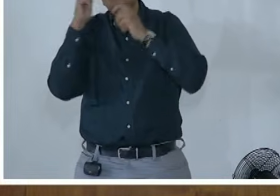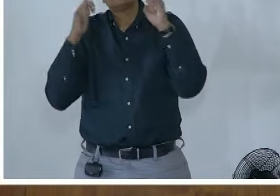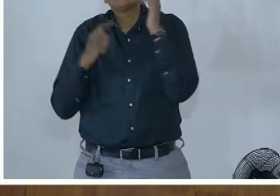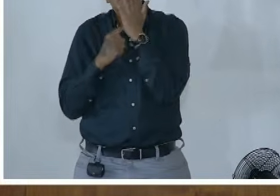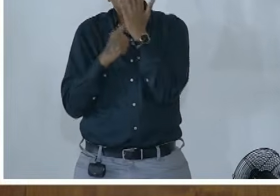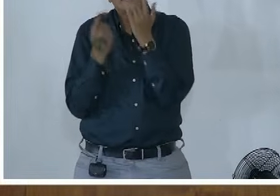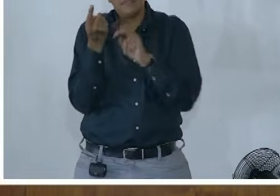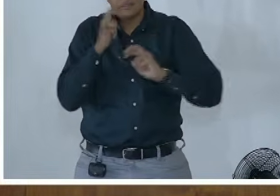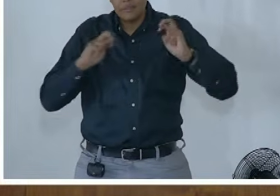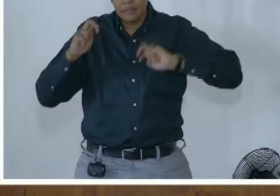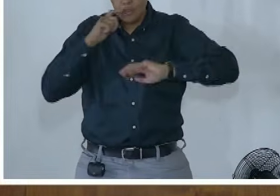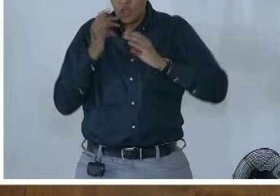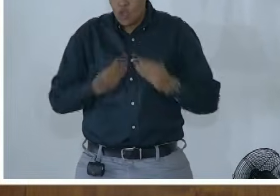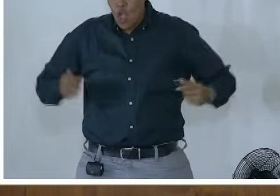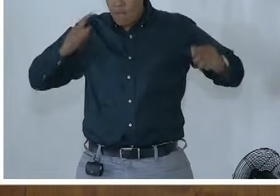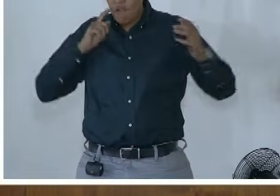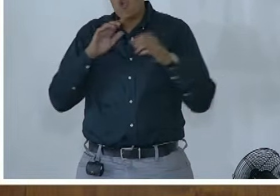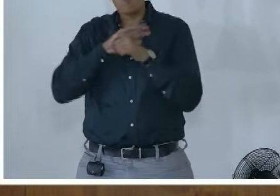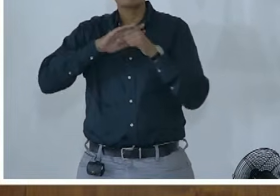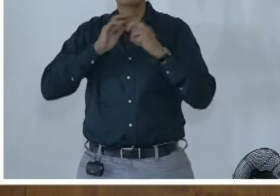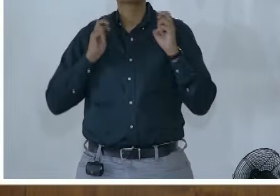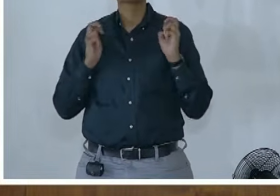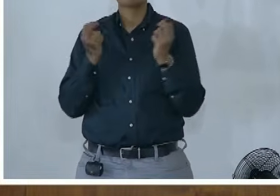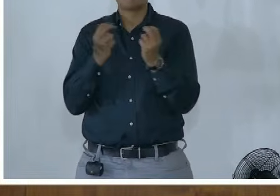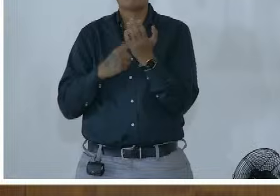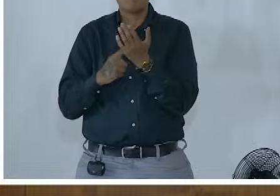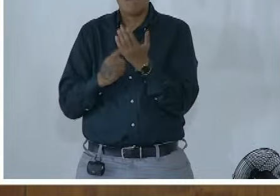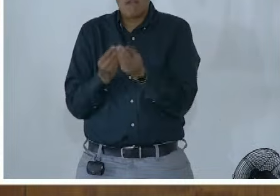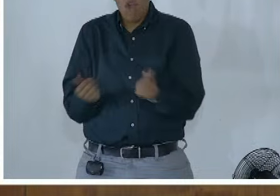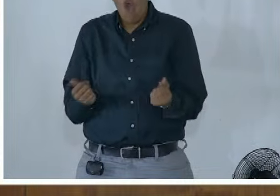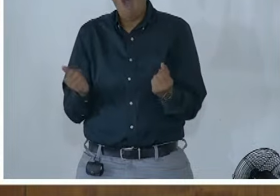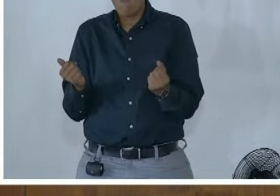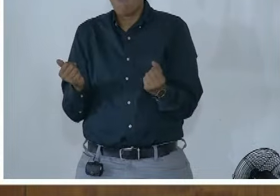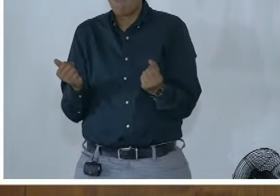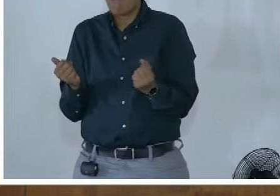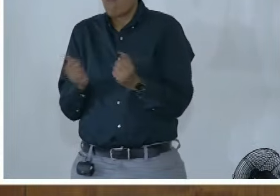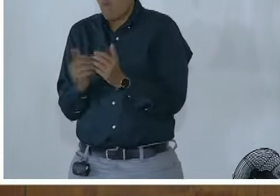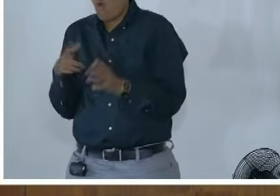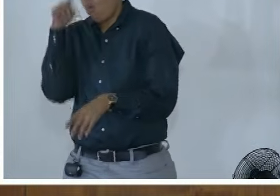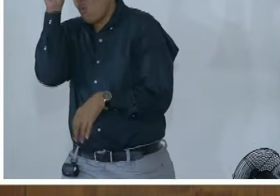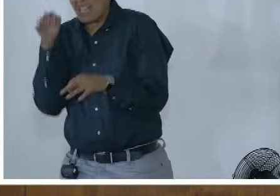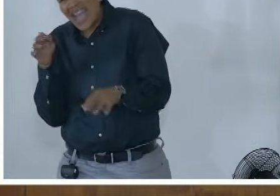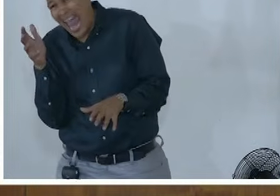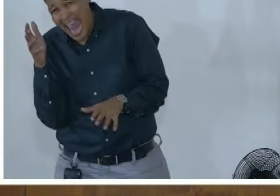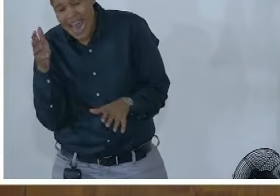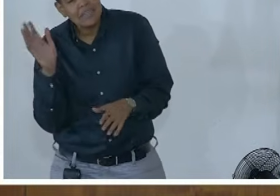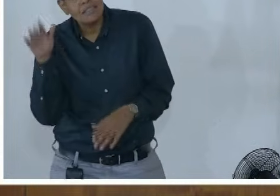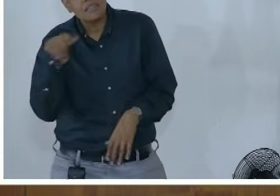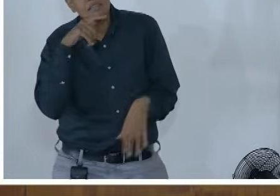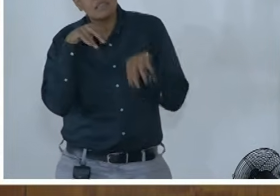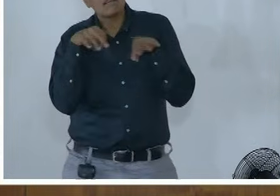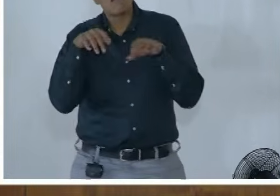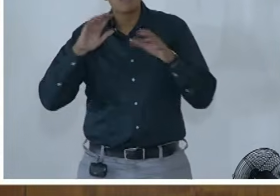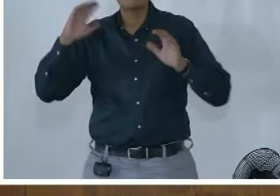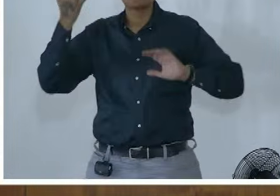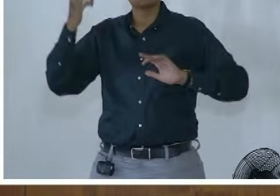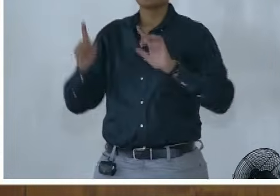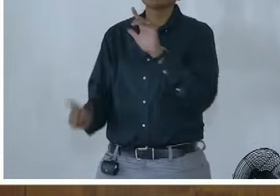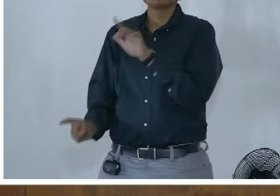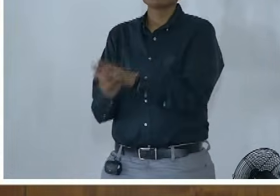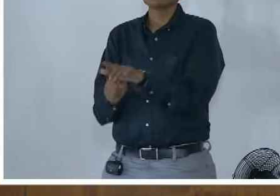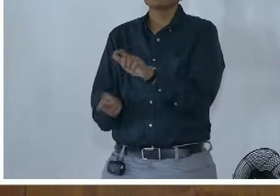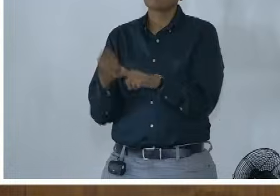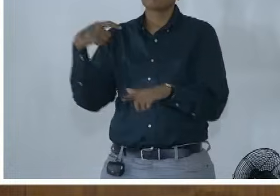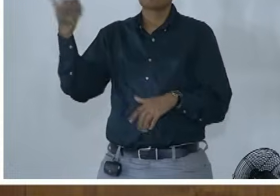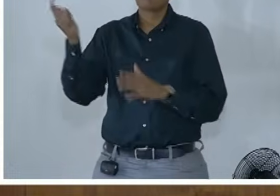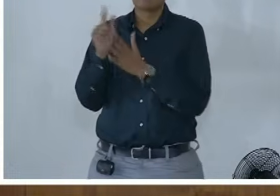mediation. Domestic mediation is actually defined as relating to a dispute arising out of